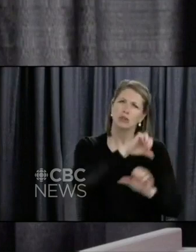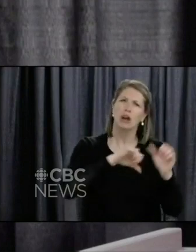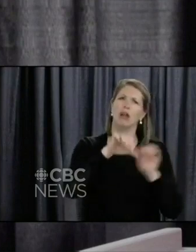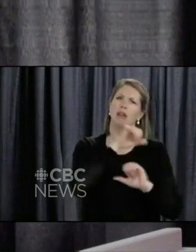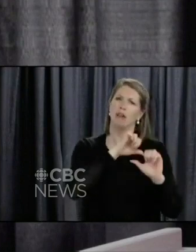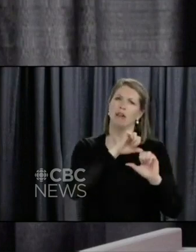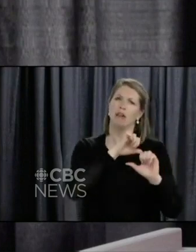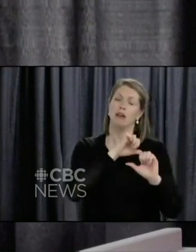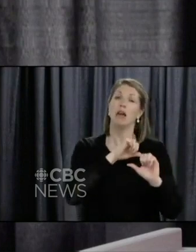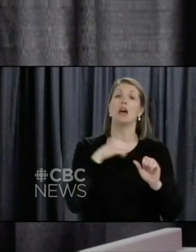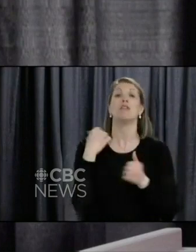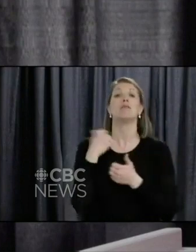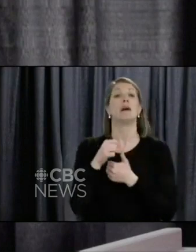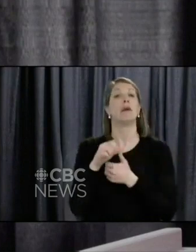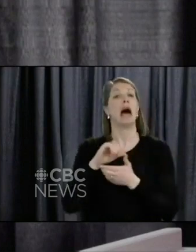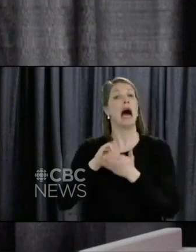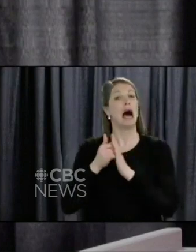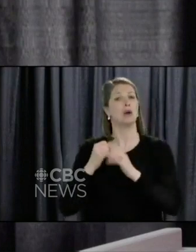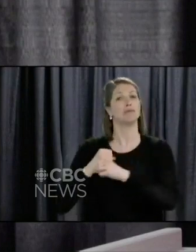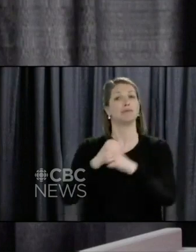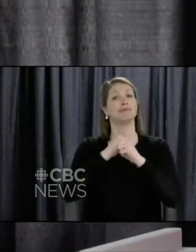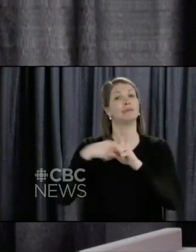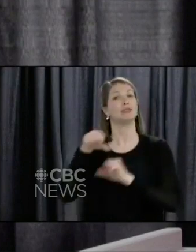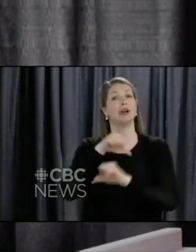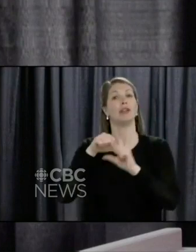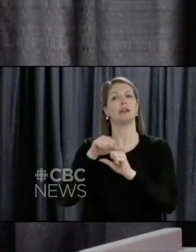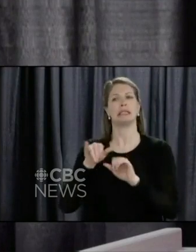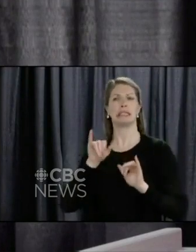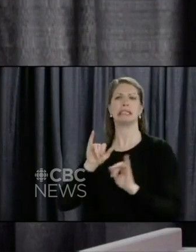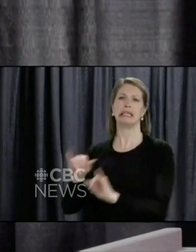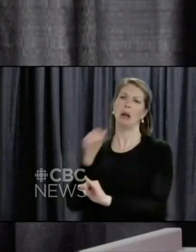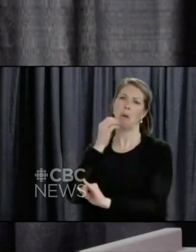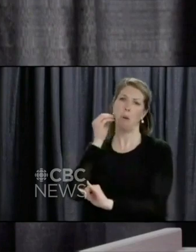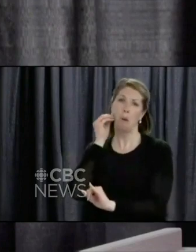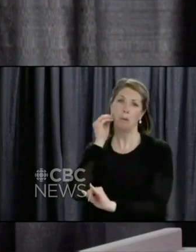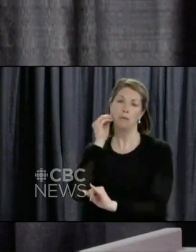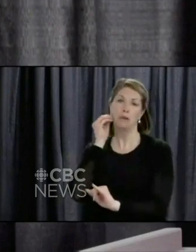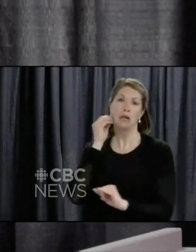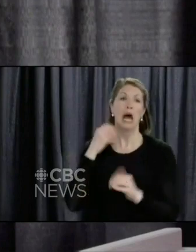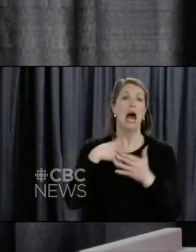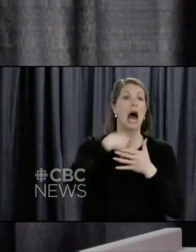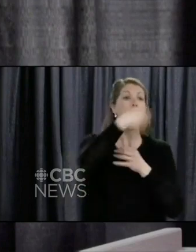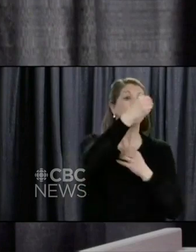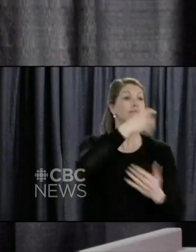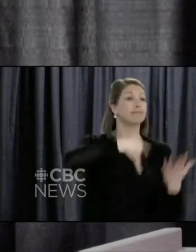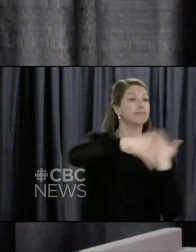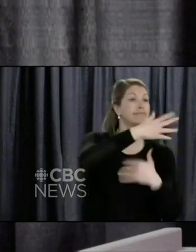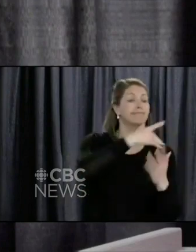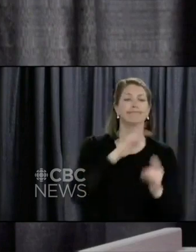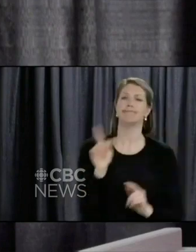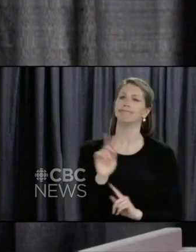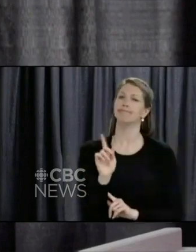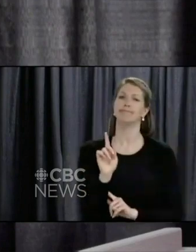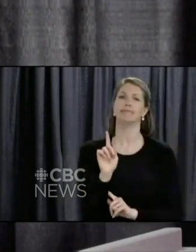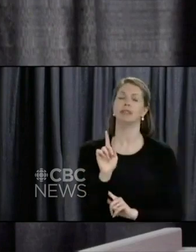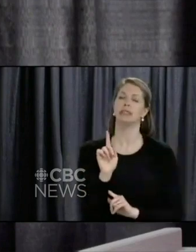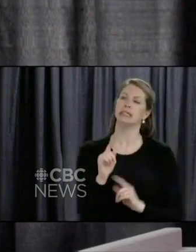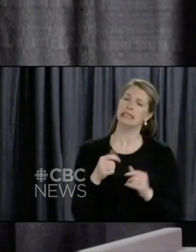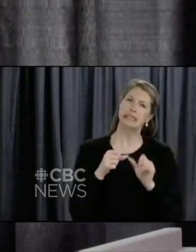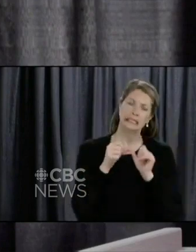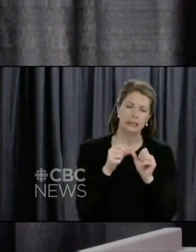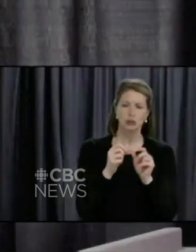staying at home as much as possible, especially if unwell, avoiding public spaces, maintaining safe physical distance from